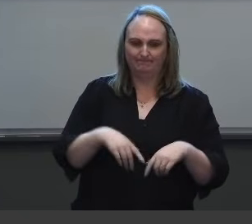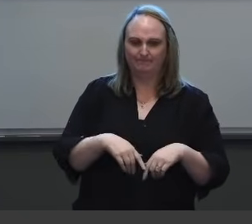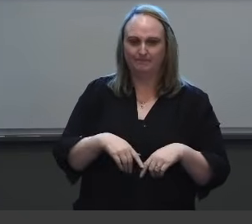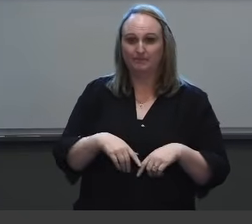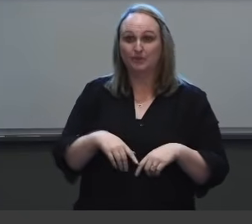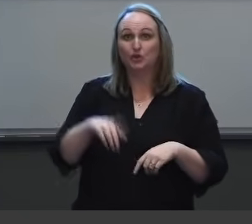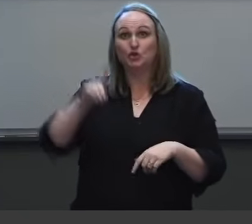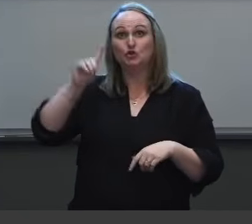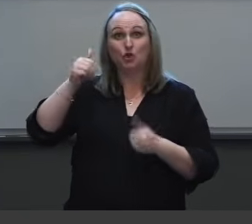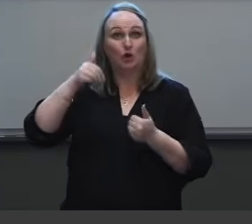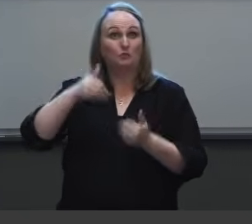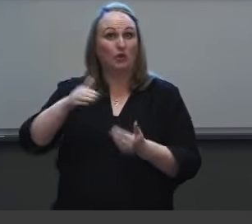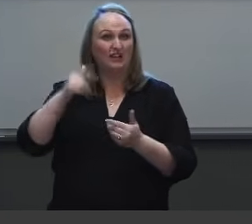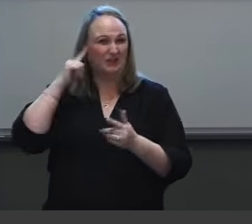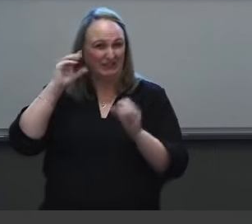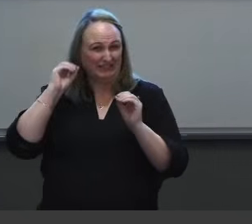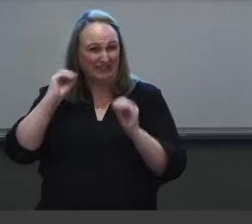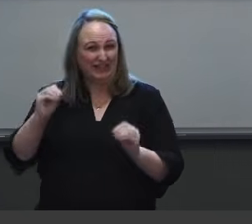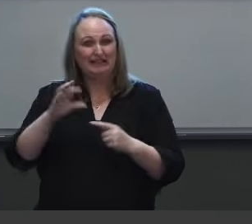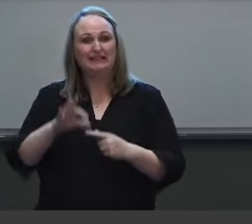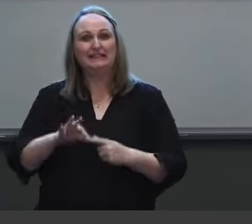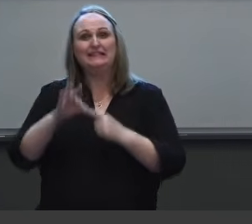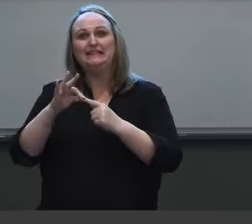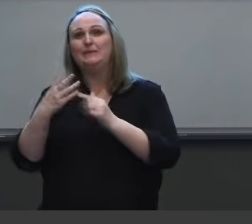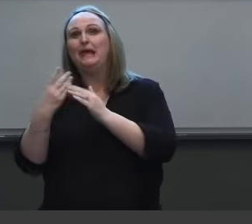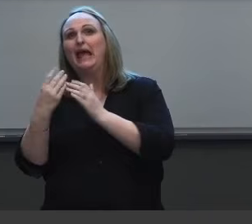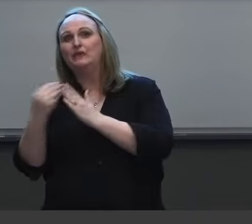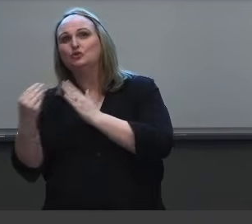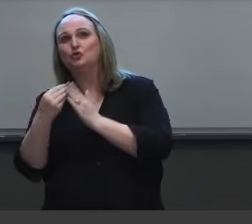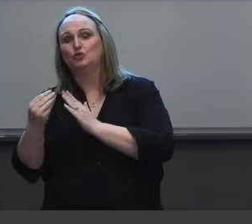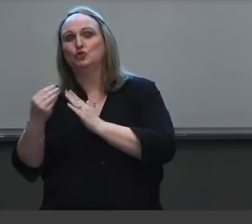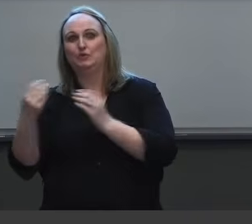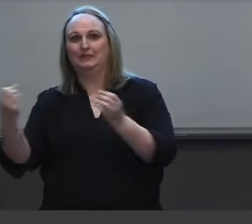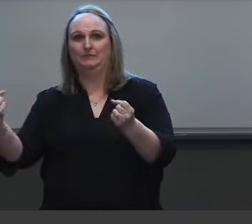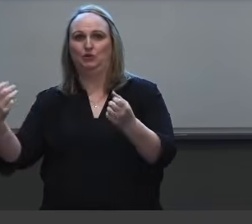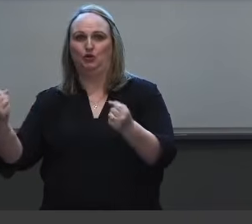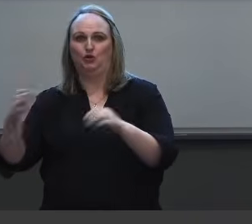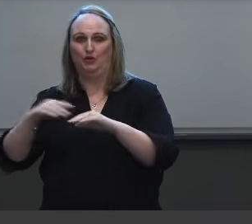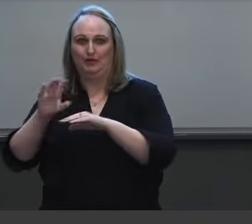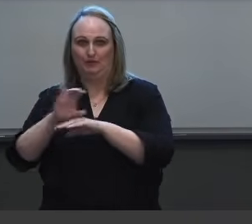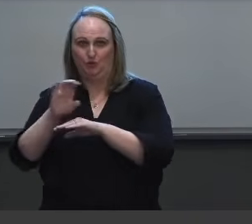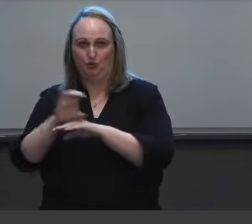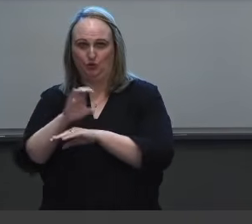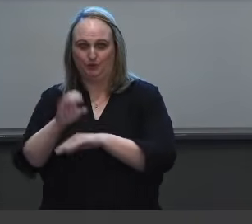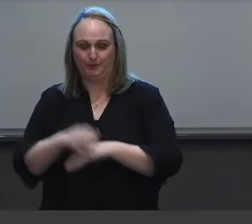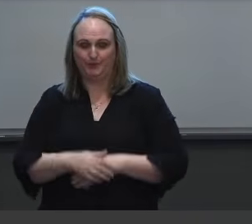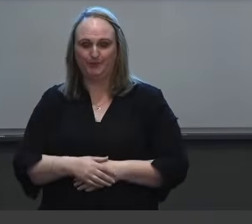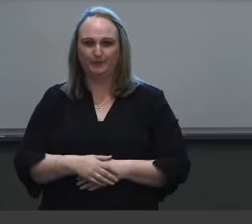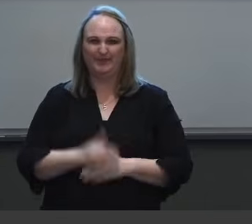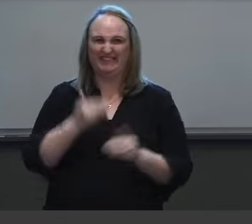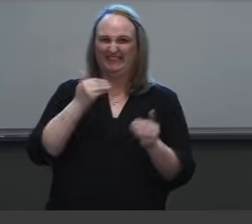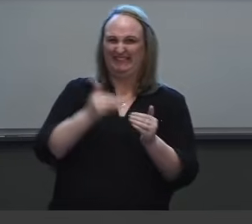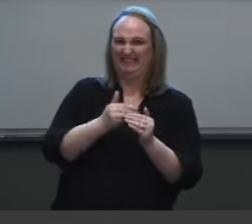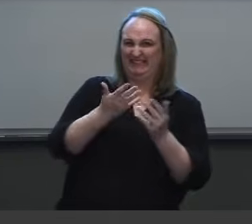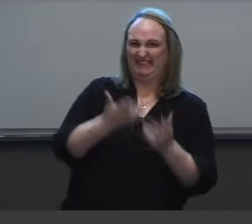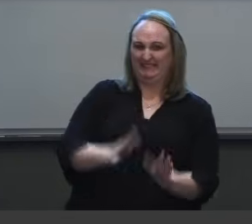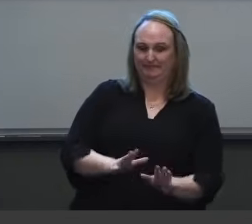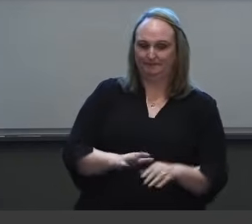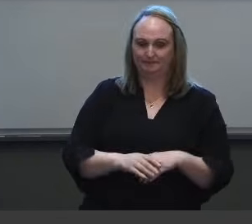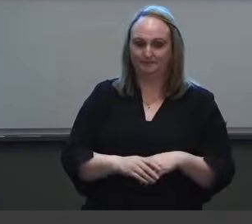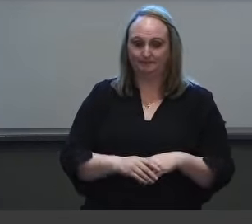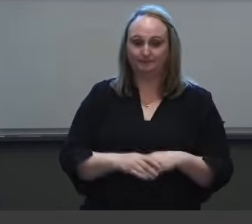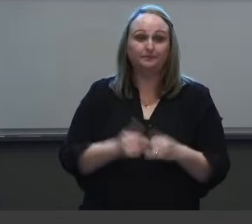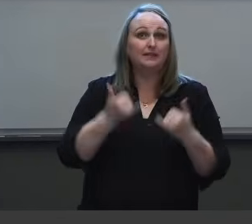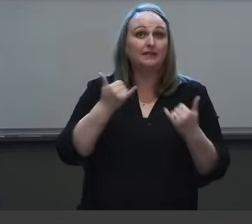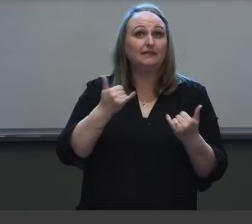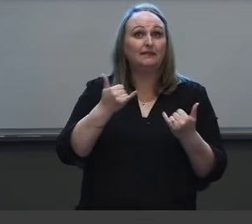laptop speaker. Okay, so we're getting near the end here. Current and next